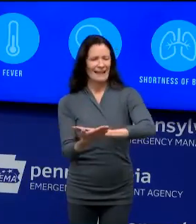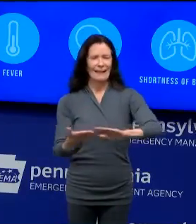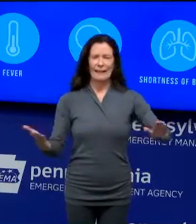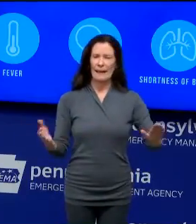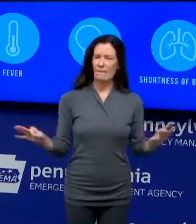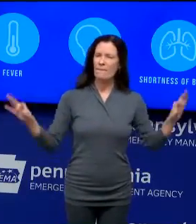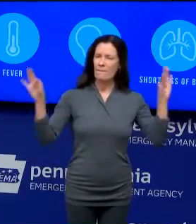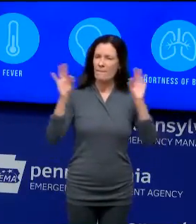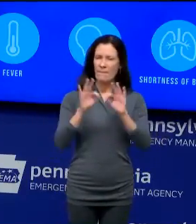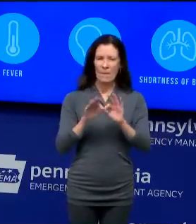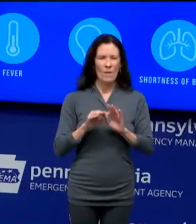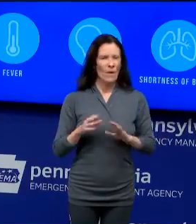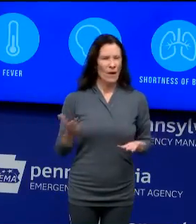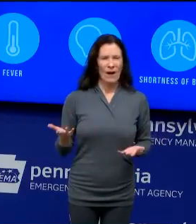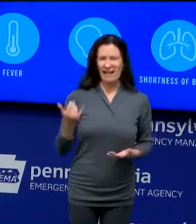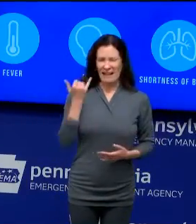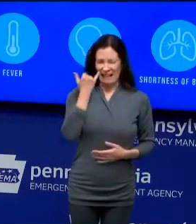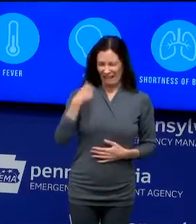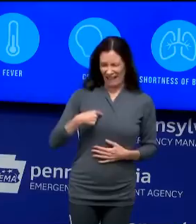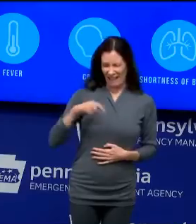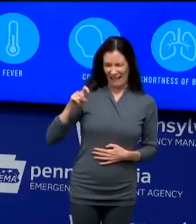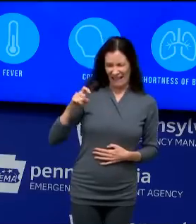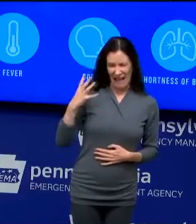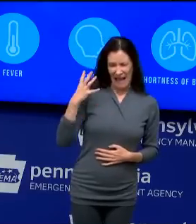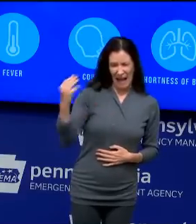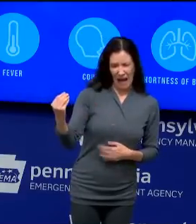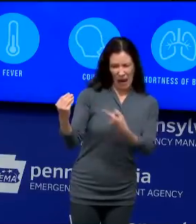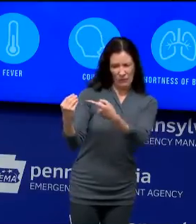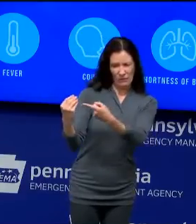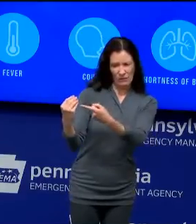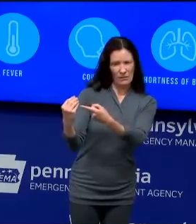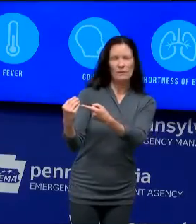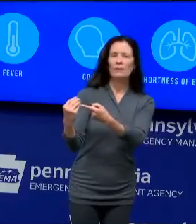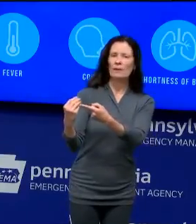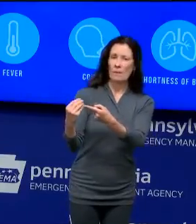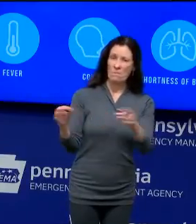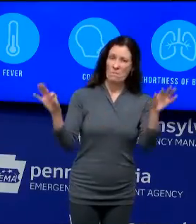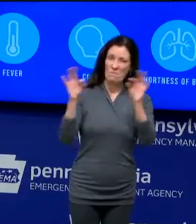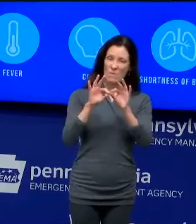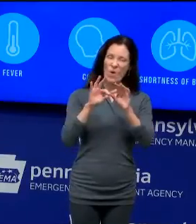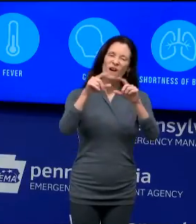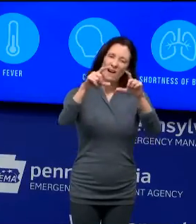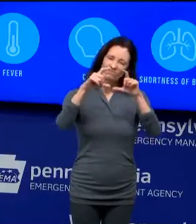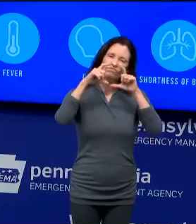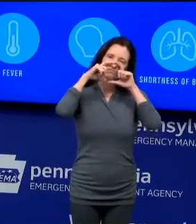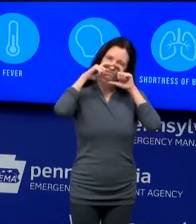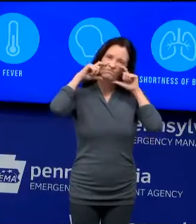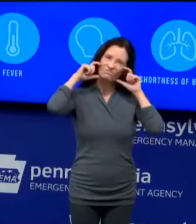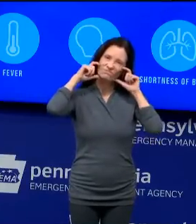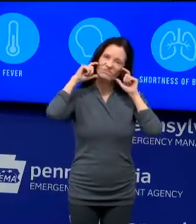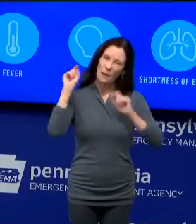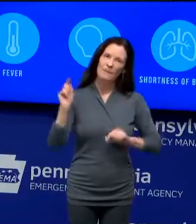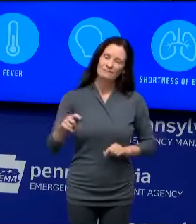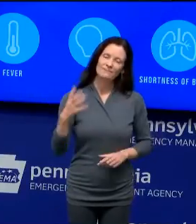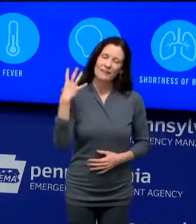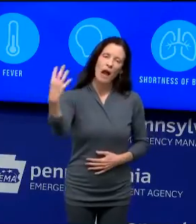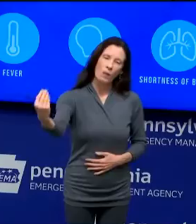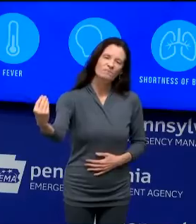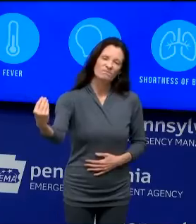life-sustaining activities, please wear a mask if you are going to come in contact with